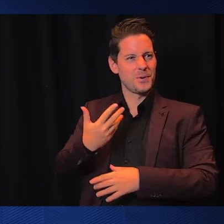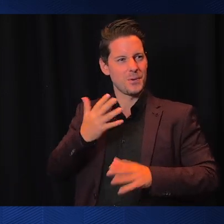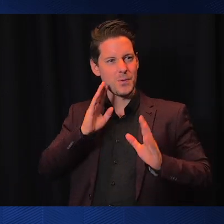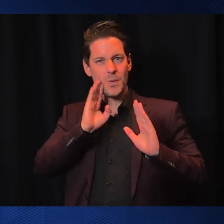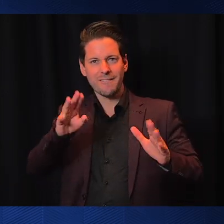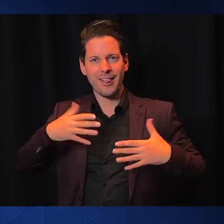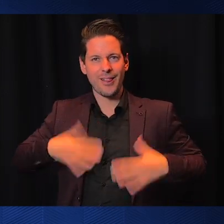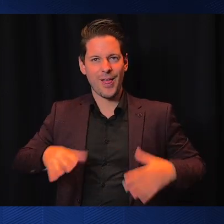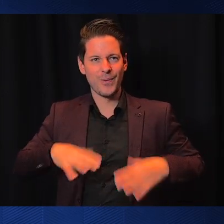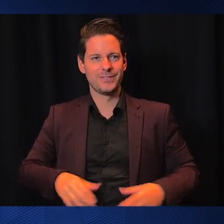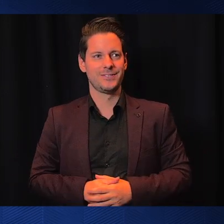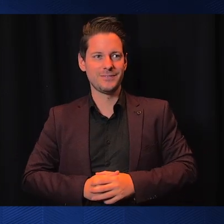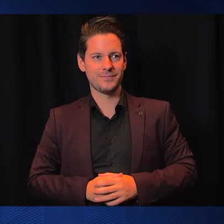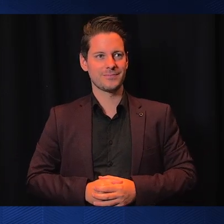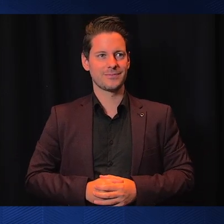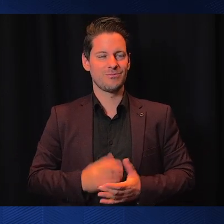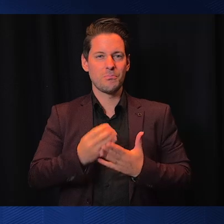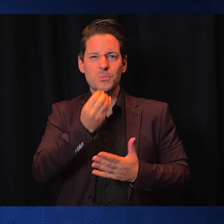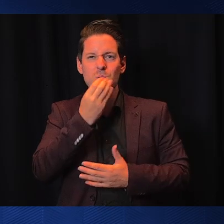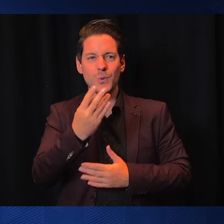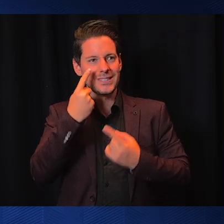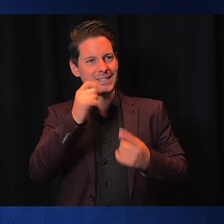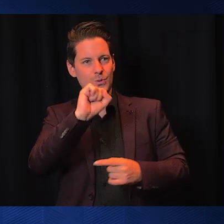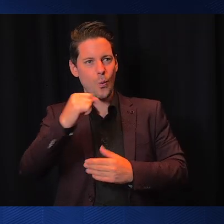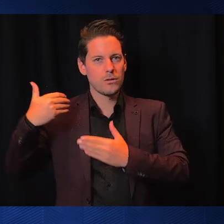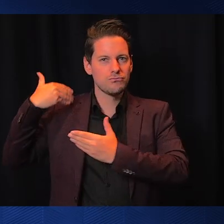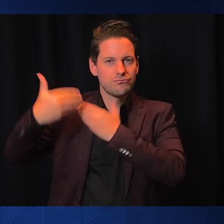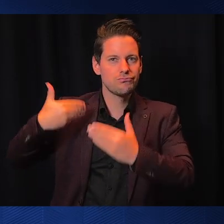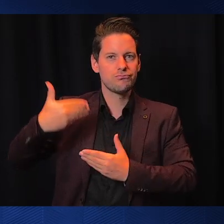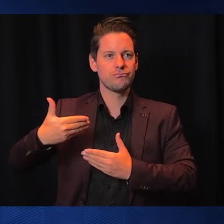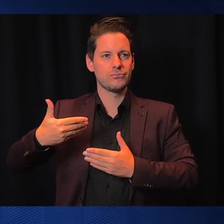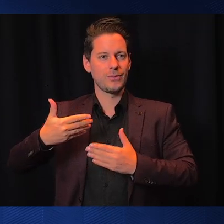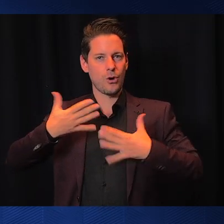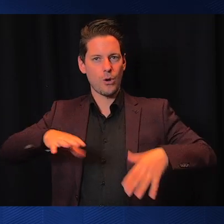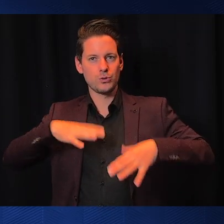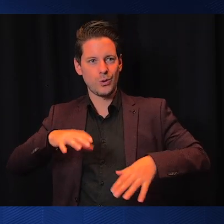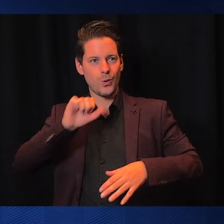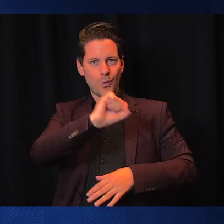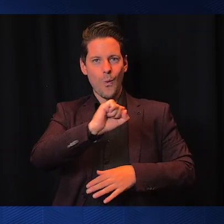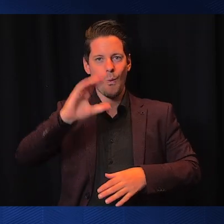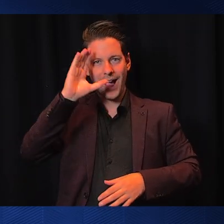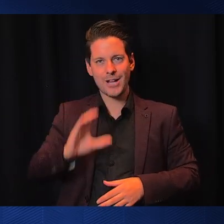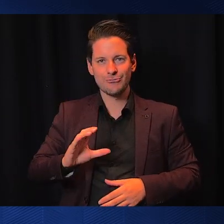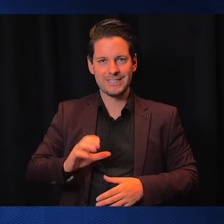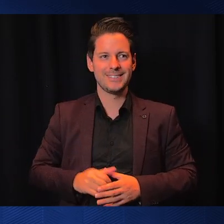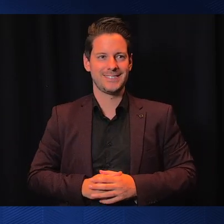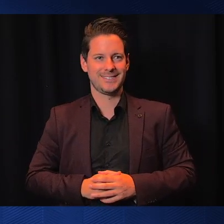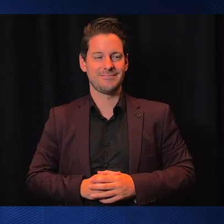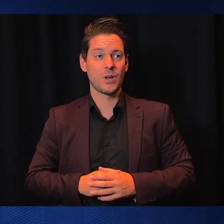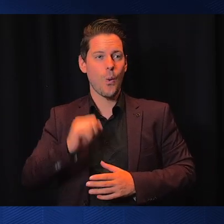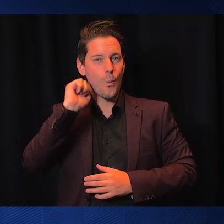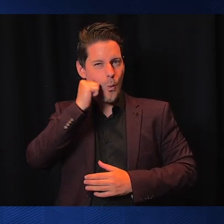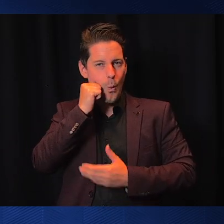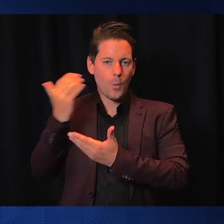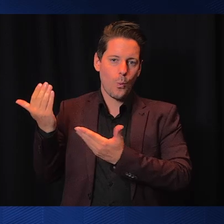It's absolutely beautiful to see some of the traditional costumes from the countries you're coming from. So a warm welcome to